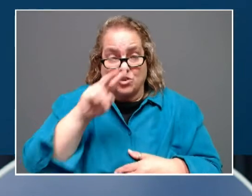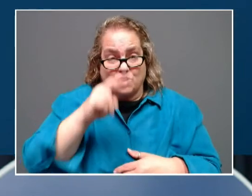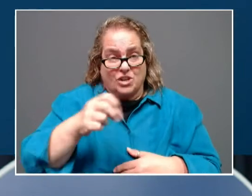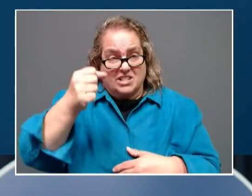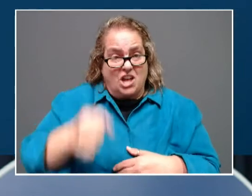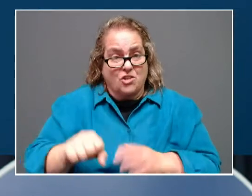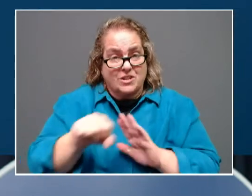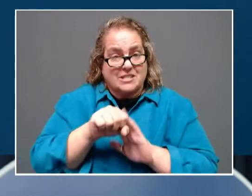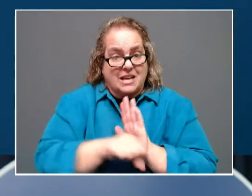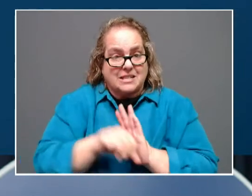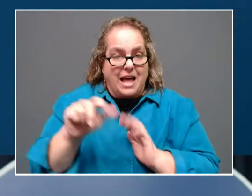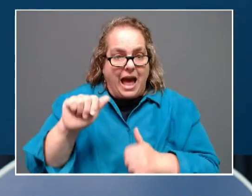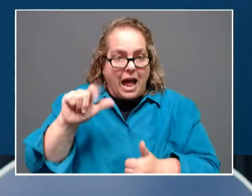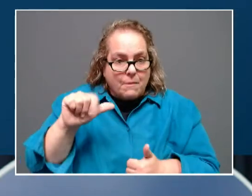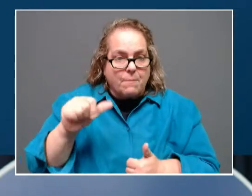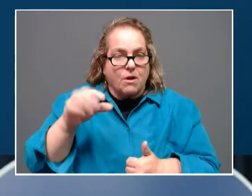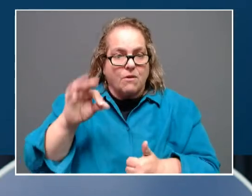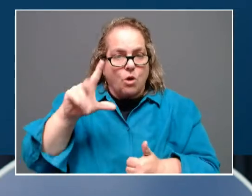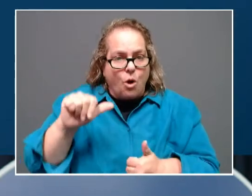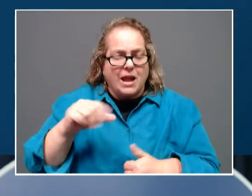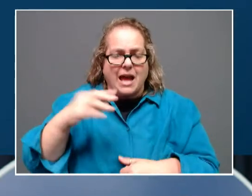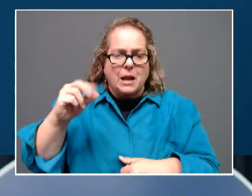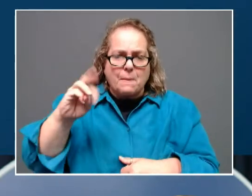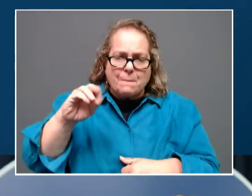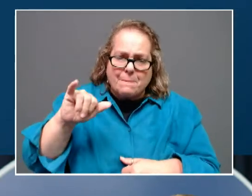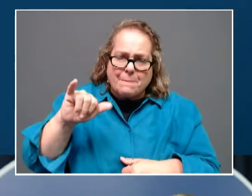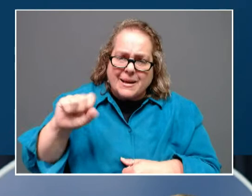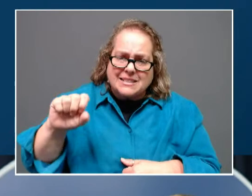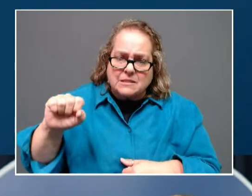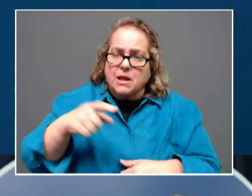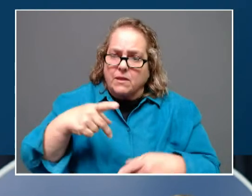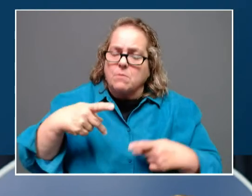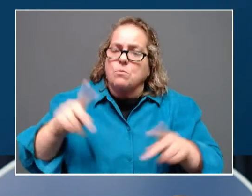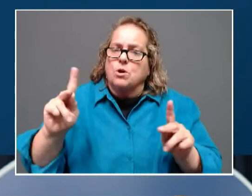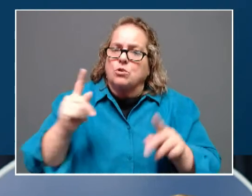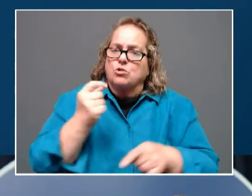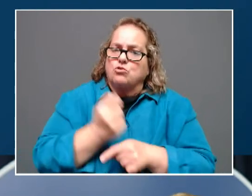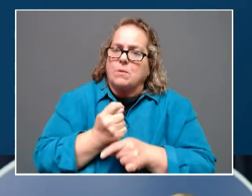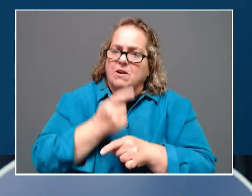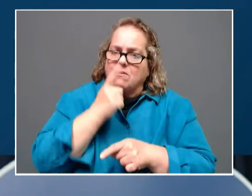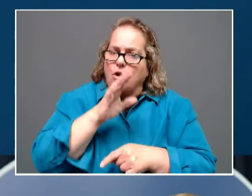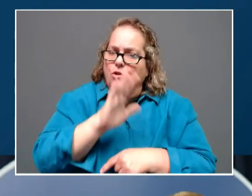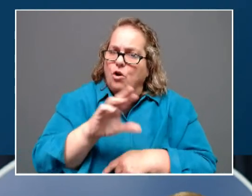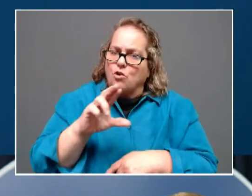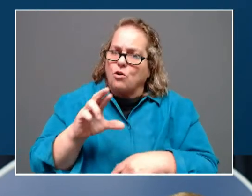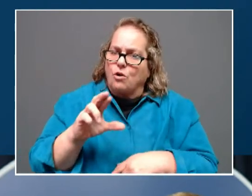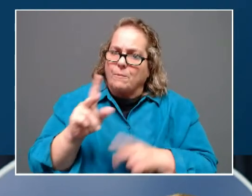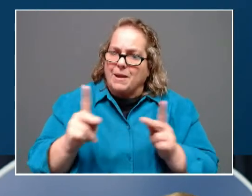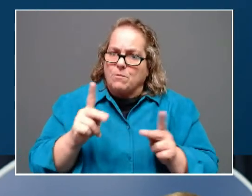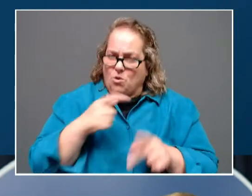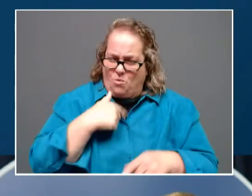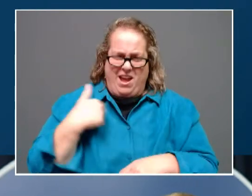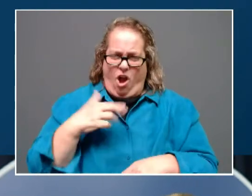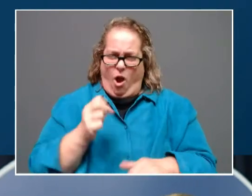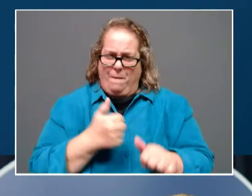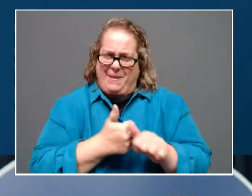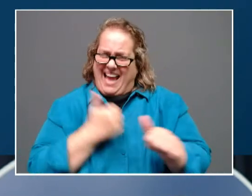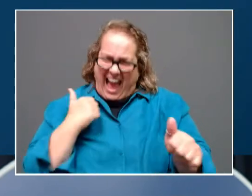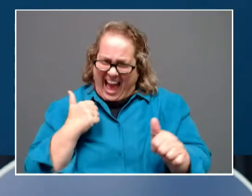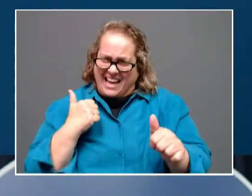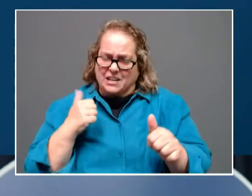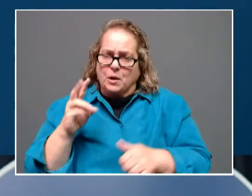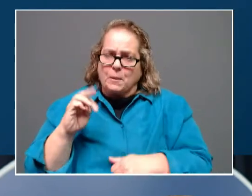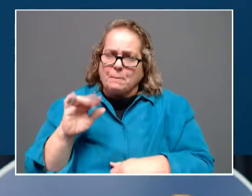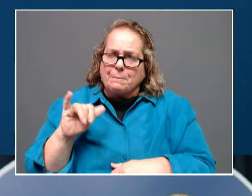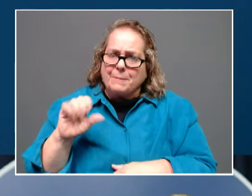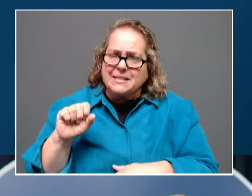Alabama, Florida, and Mississippi, they're allowing treatment for their residents. Yeah, we are actually behind Mississippi this time.